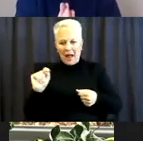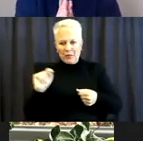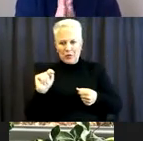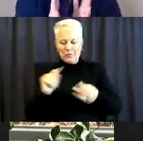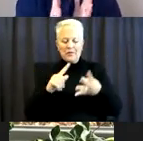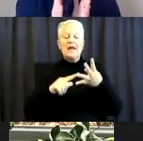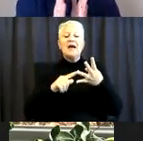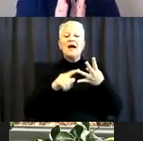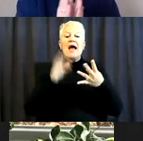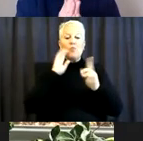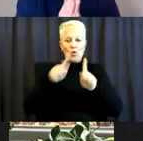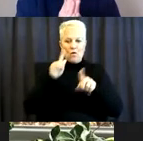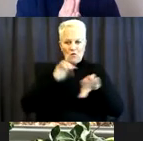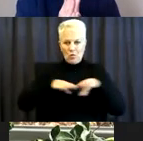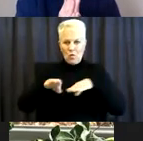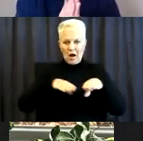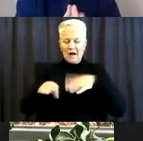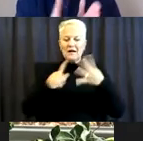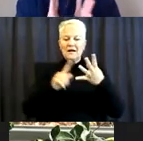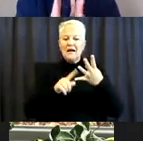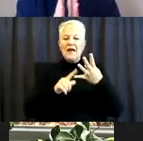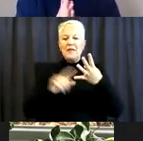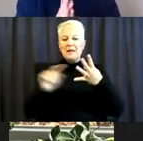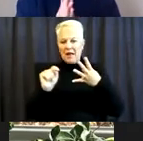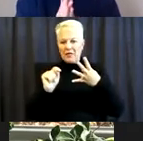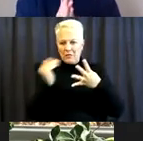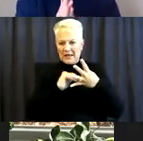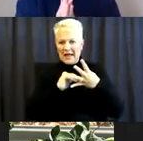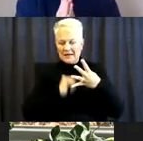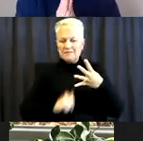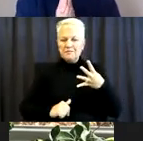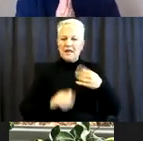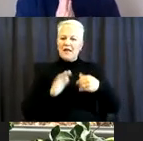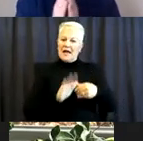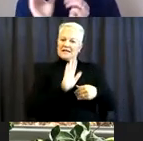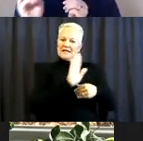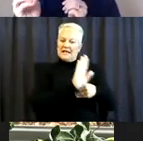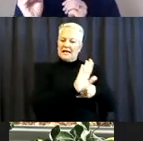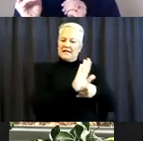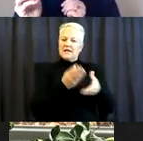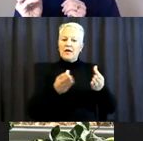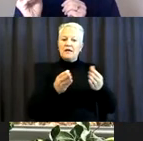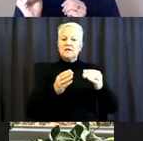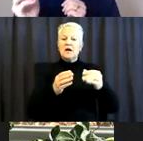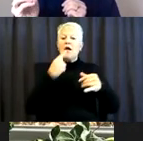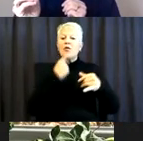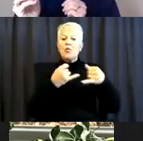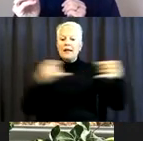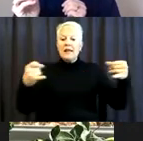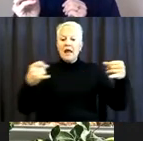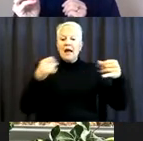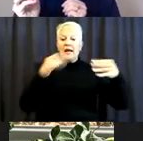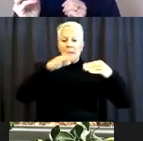And then he will go for a walk and then bathroom again. So that's his things. Above that line is a